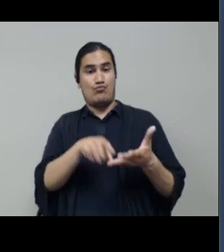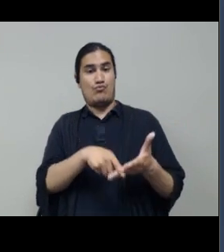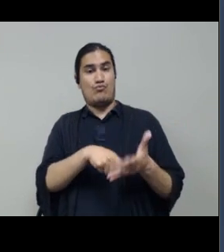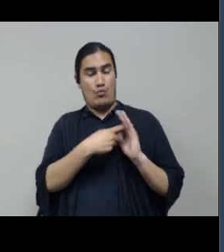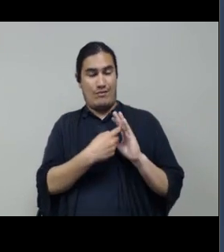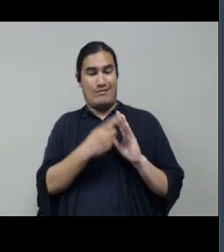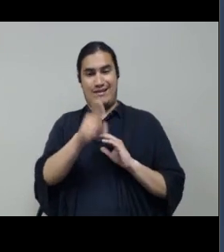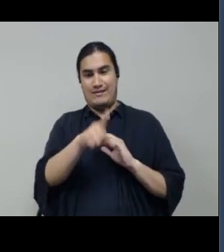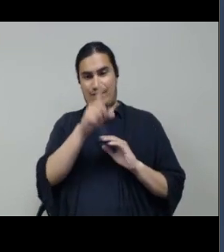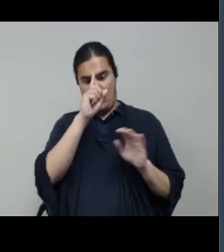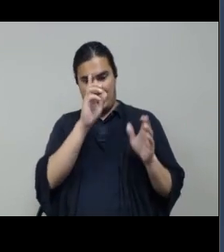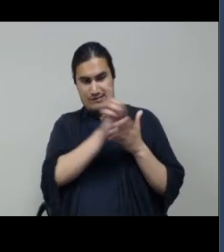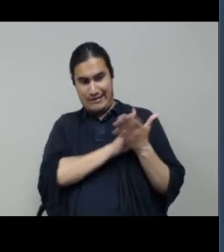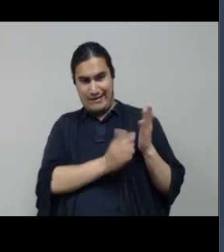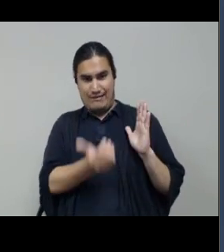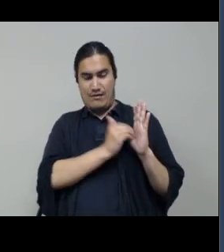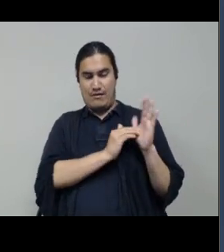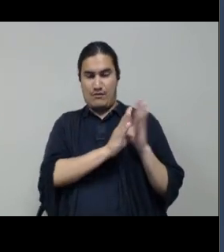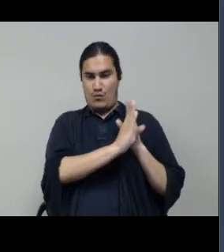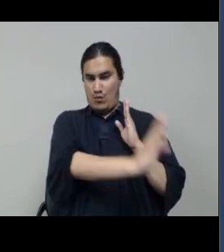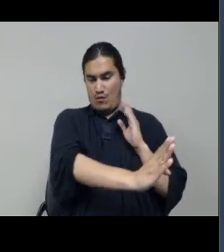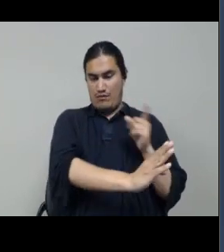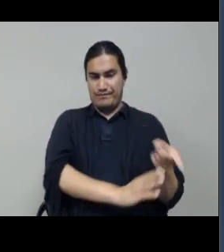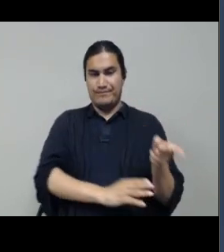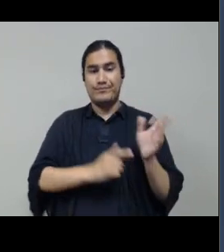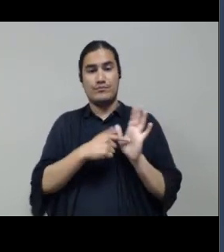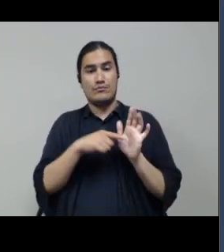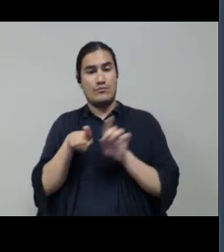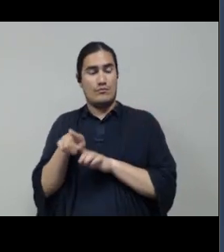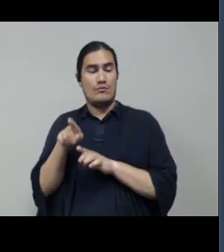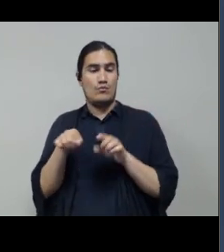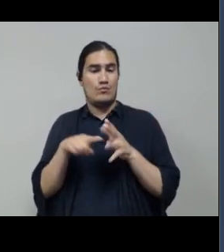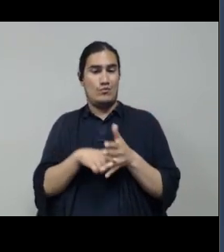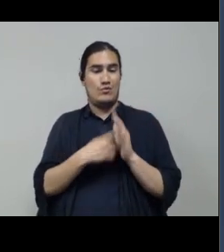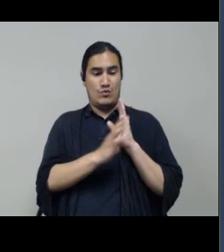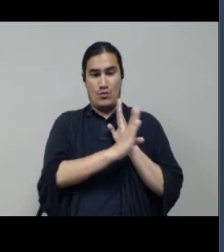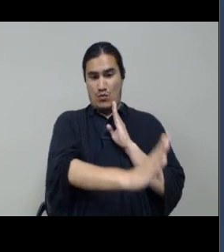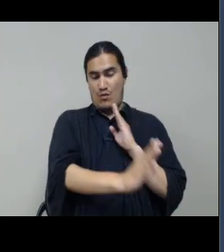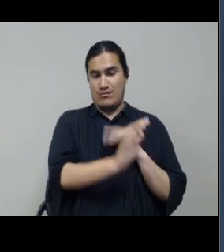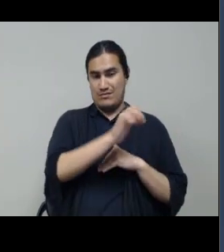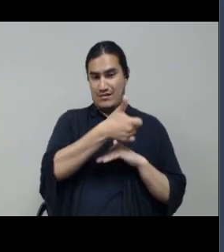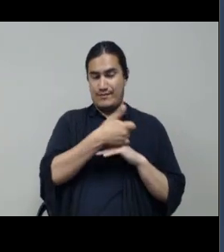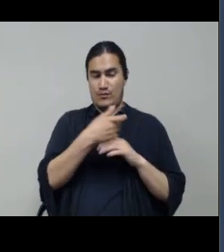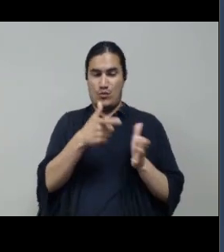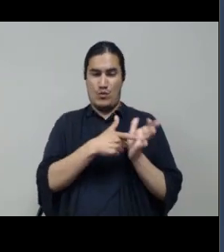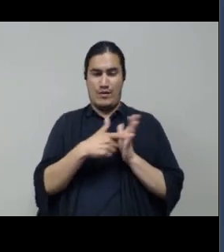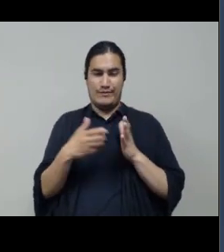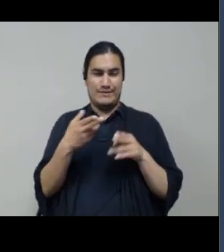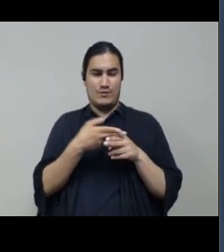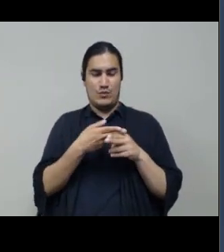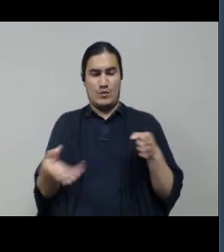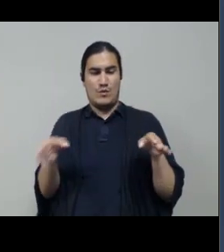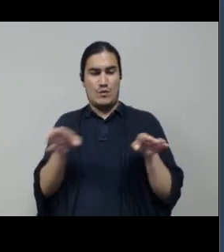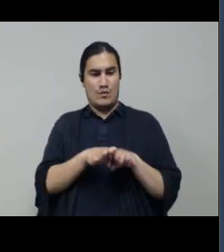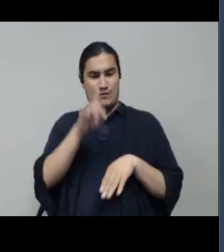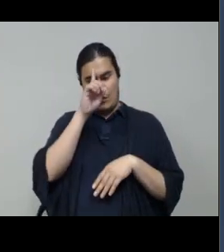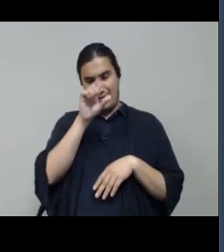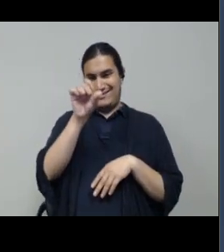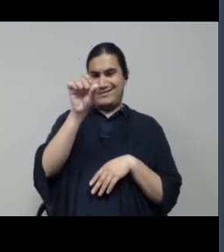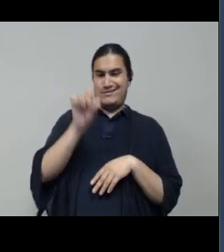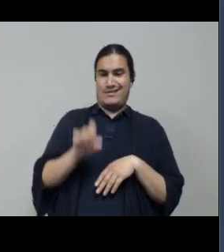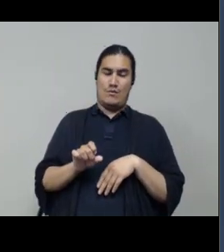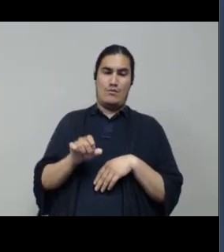retaining wall. And in addition to that, the original retaining wall layout required a temporary closure of the southbound lanes. To